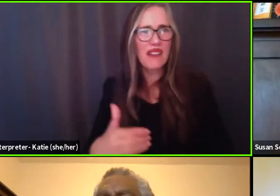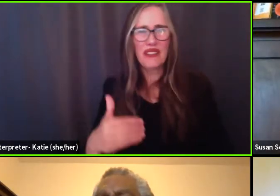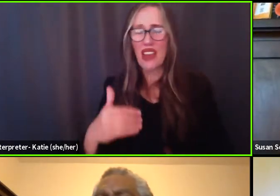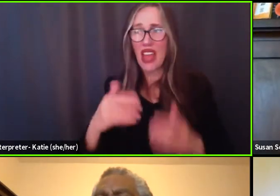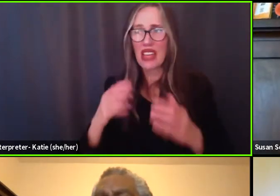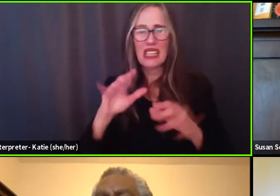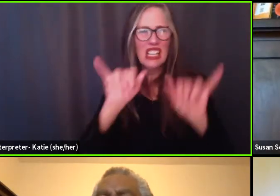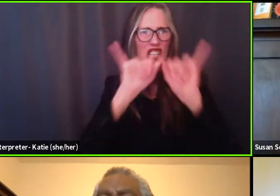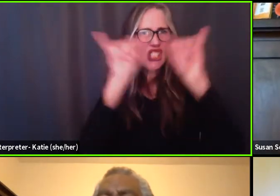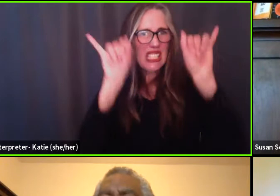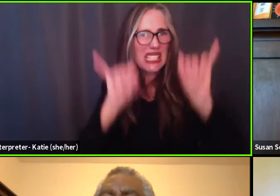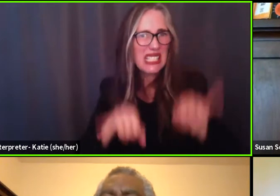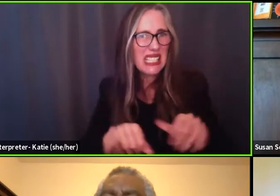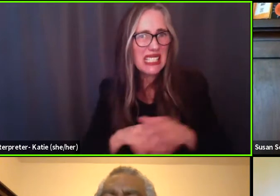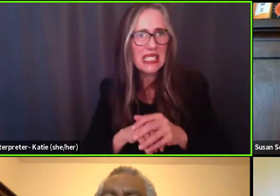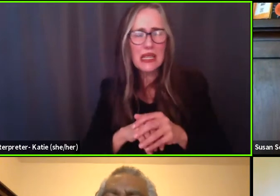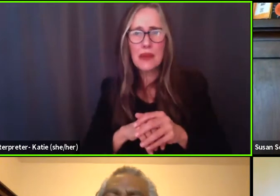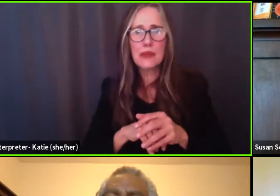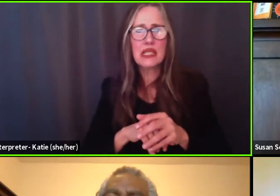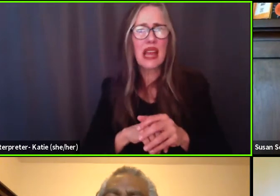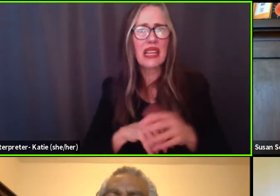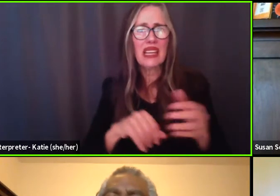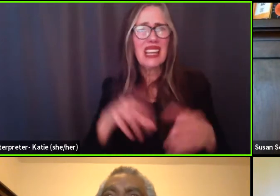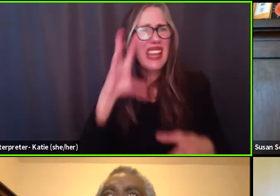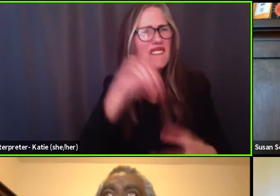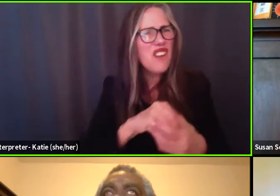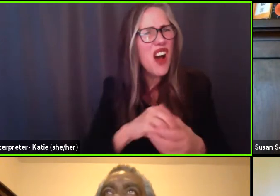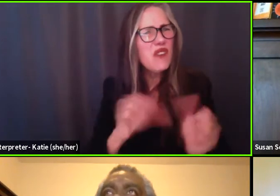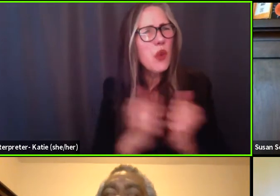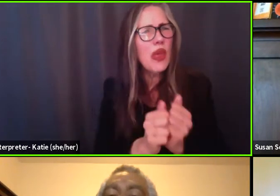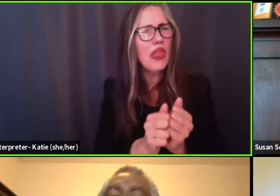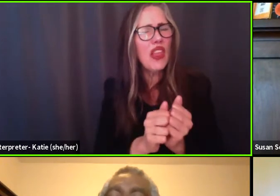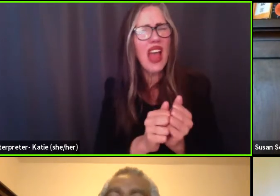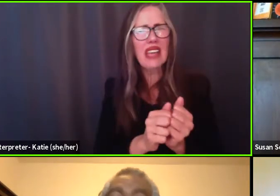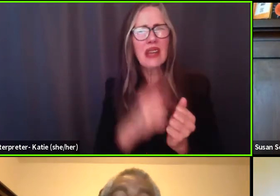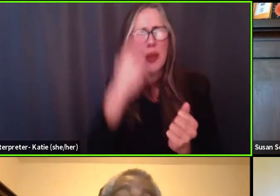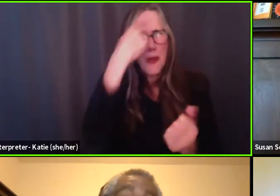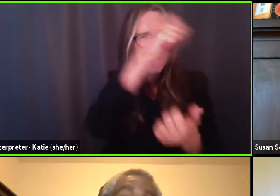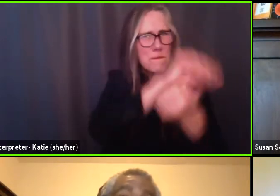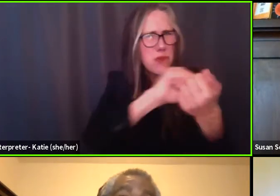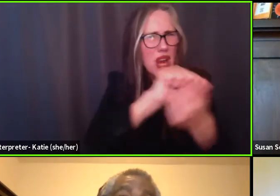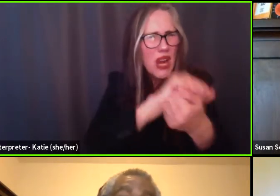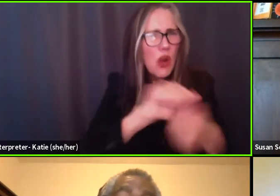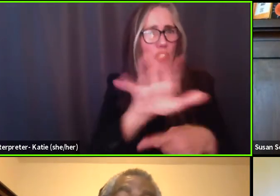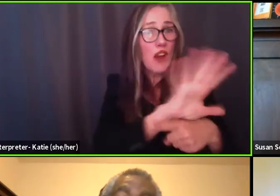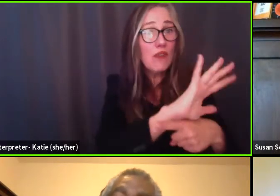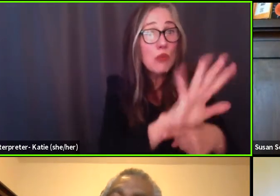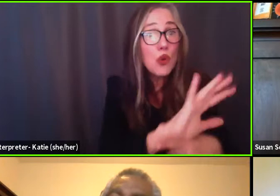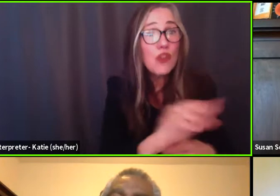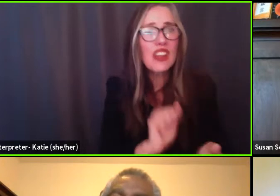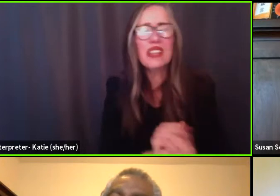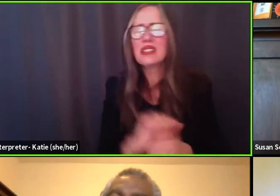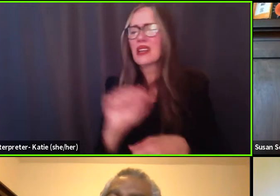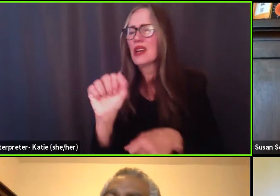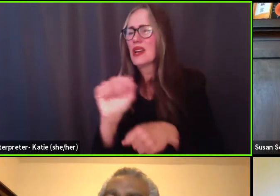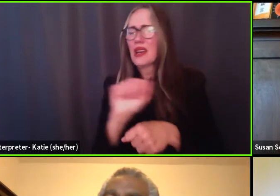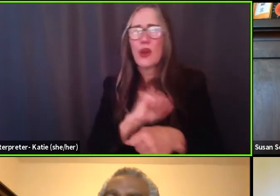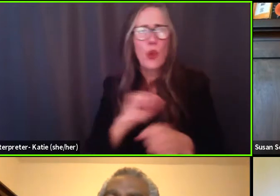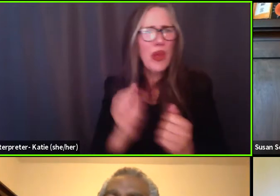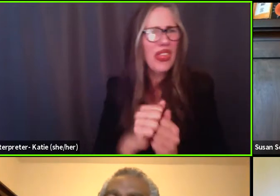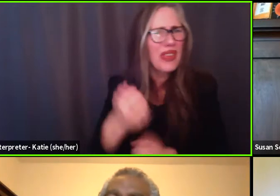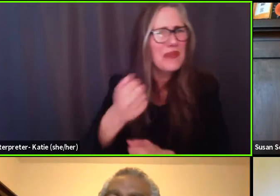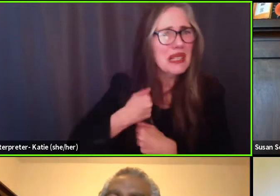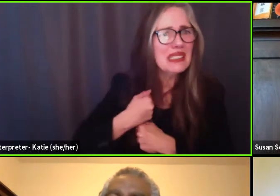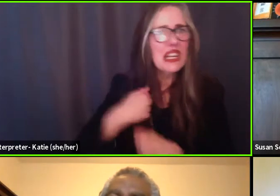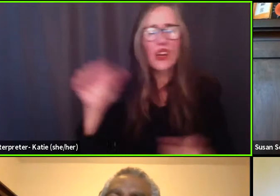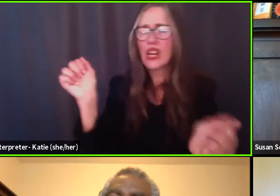family contests and and movies and and wellness pavilions to you know sustained efforts within education